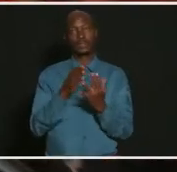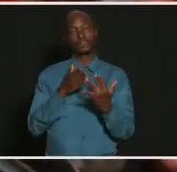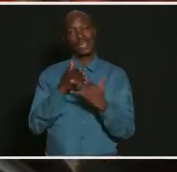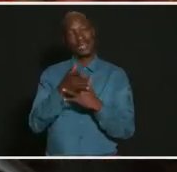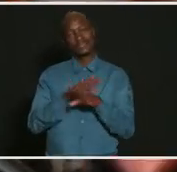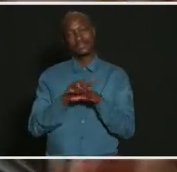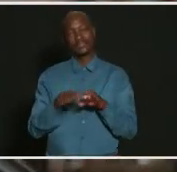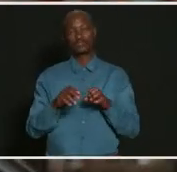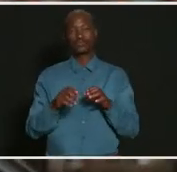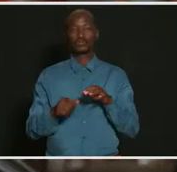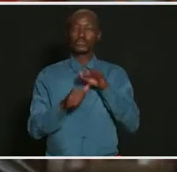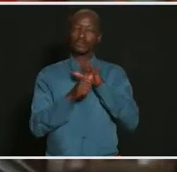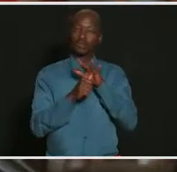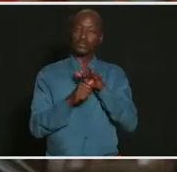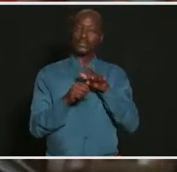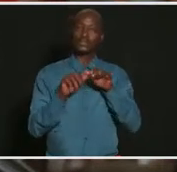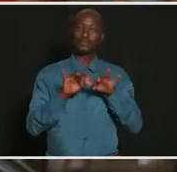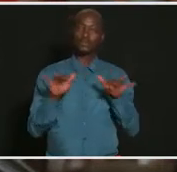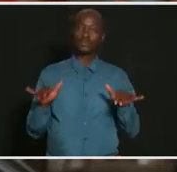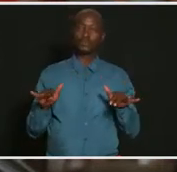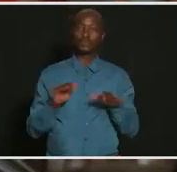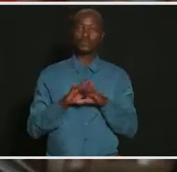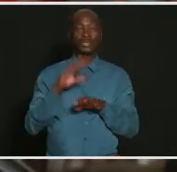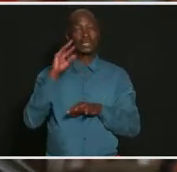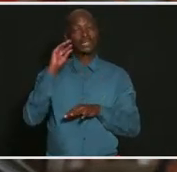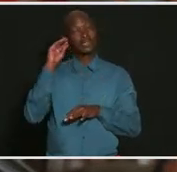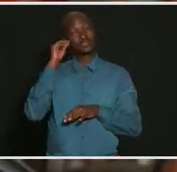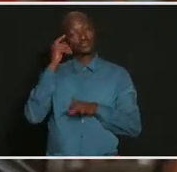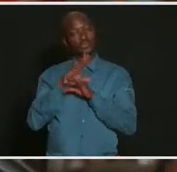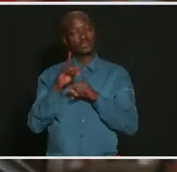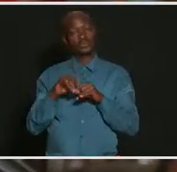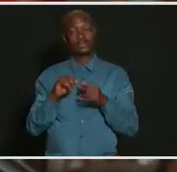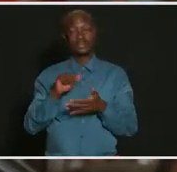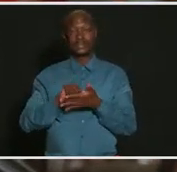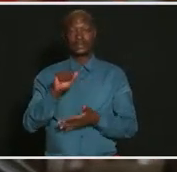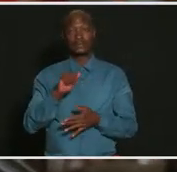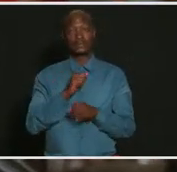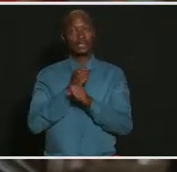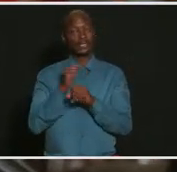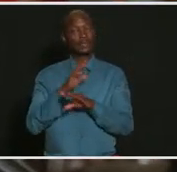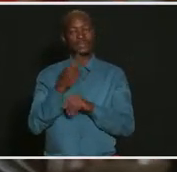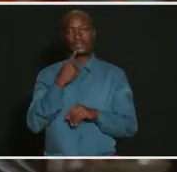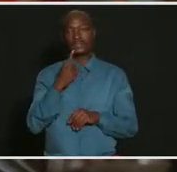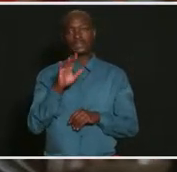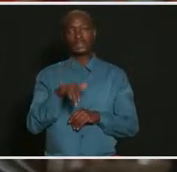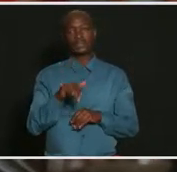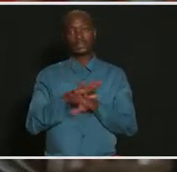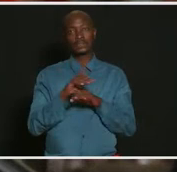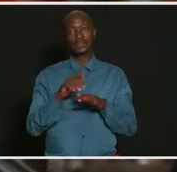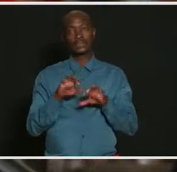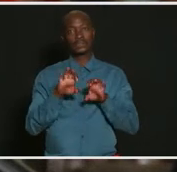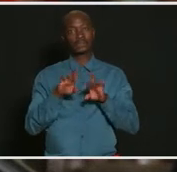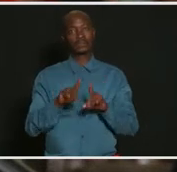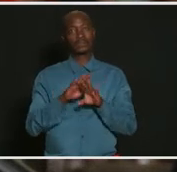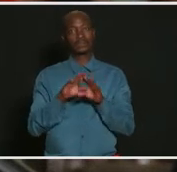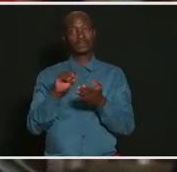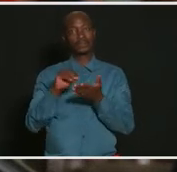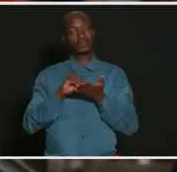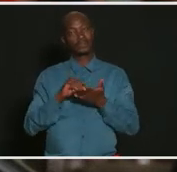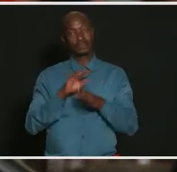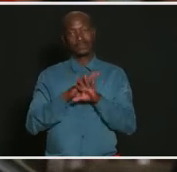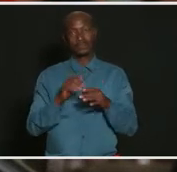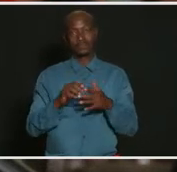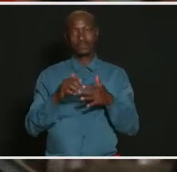to important people interestingly Proverbs 18 16 has never said that you are Academia will bring United